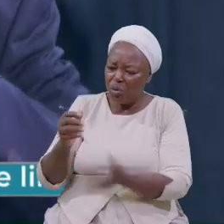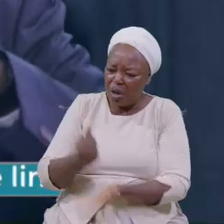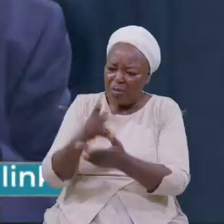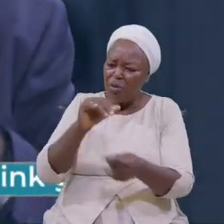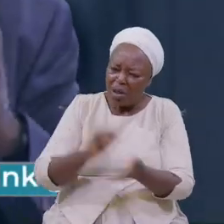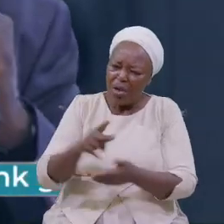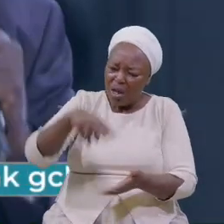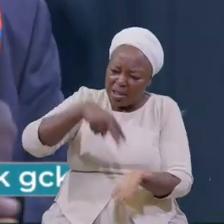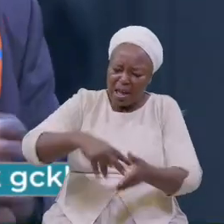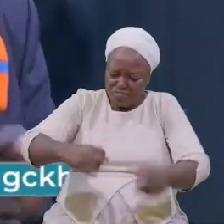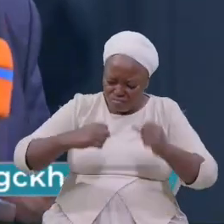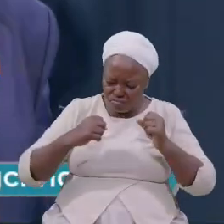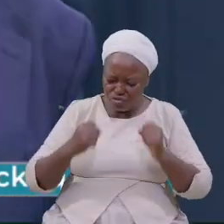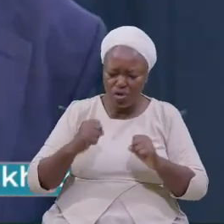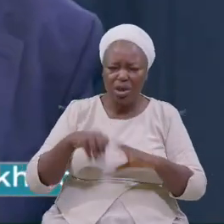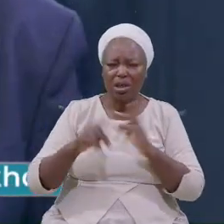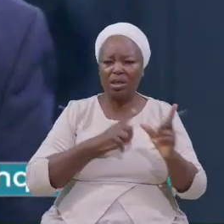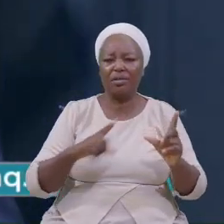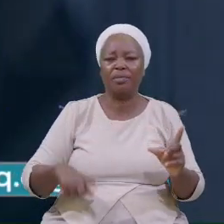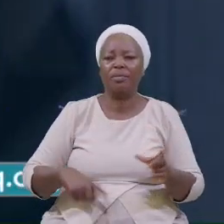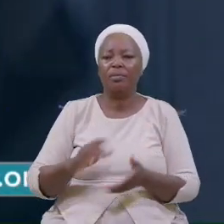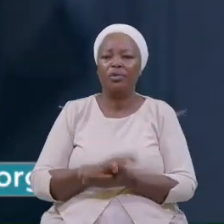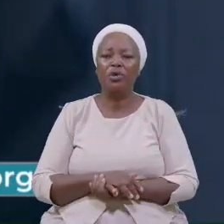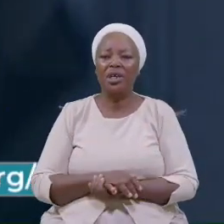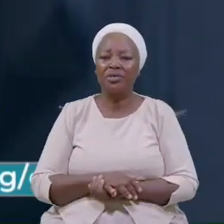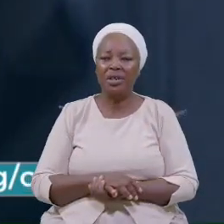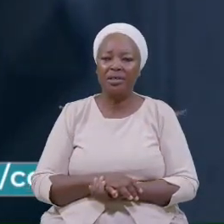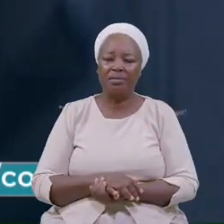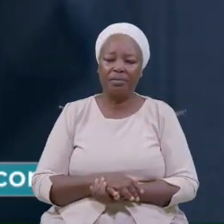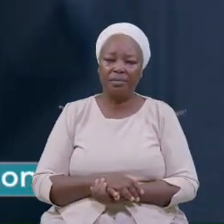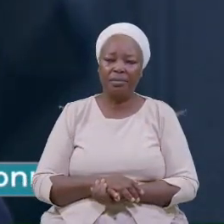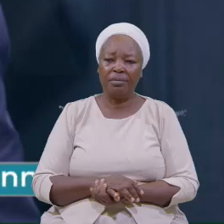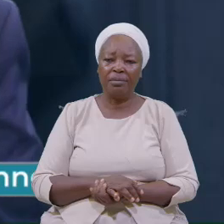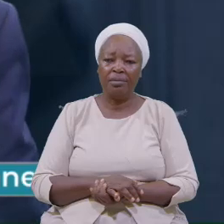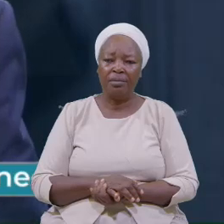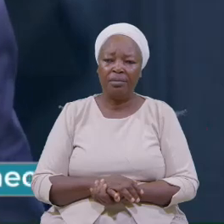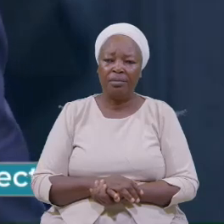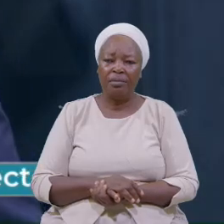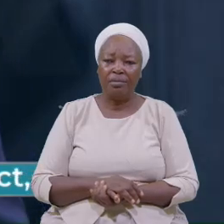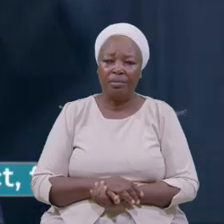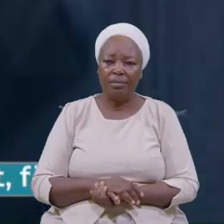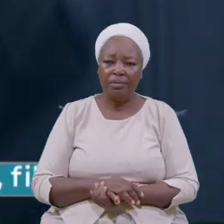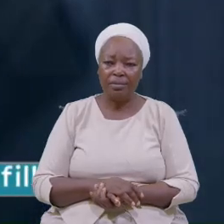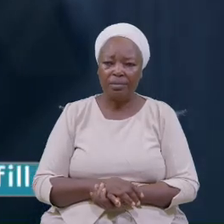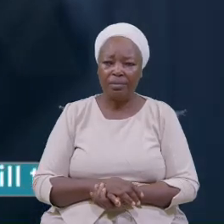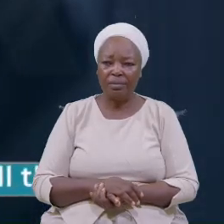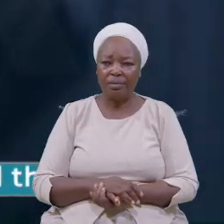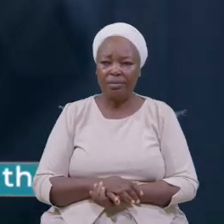firm in the Lord. Asofo ni nyina awo mu chocho di ebi num film so fofo ni deeper for nkwa.